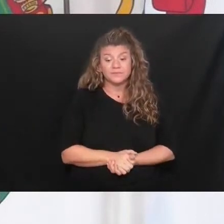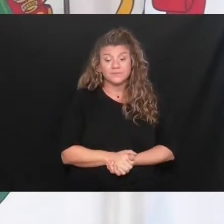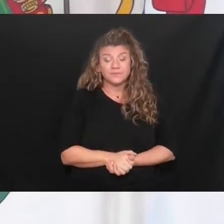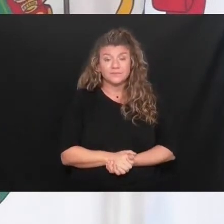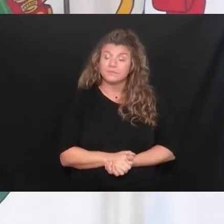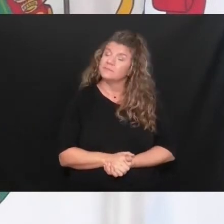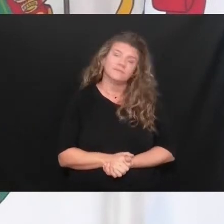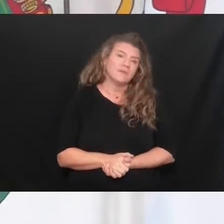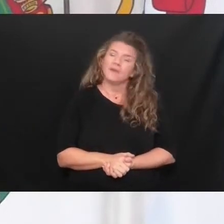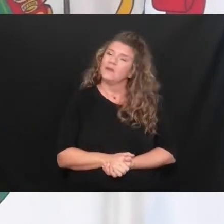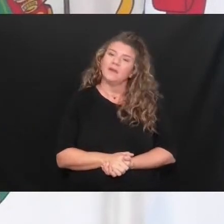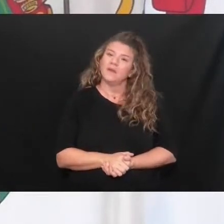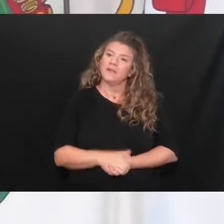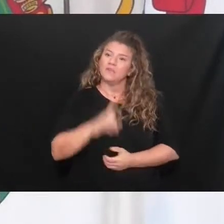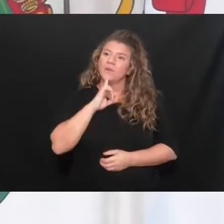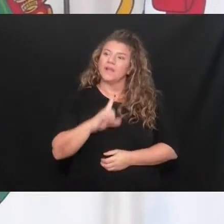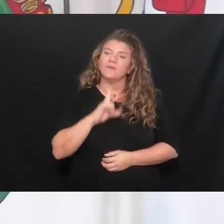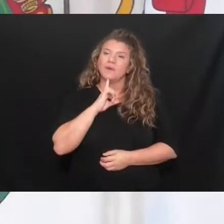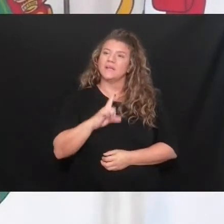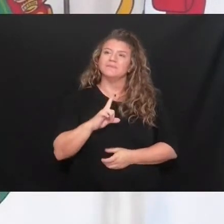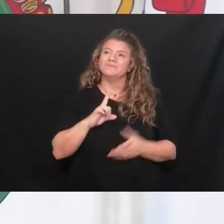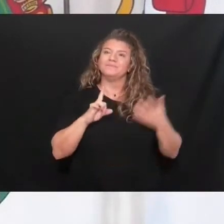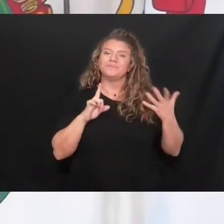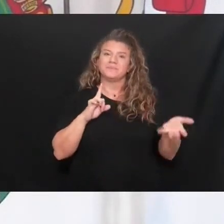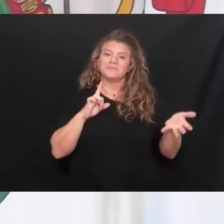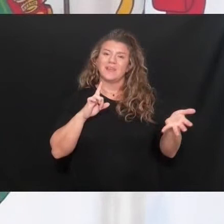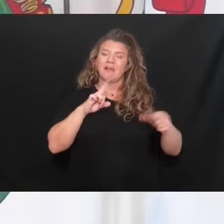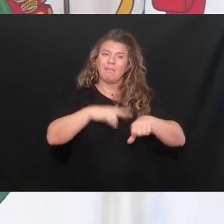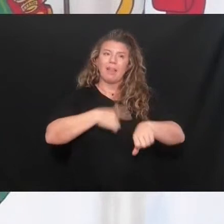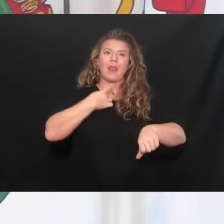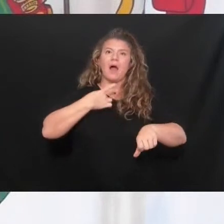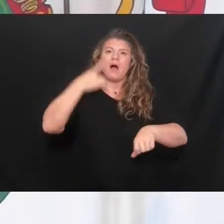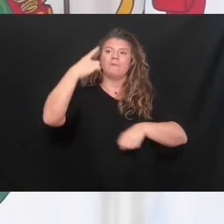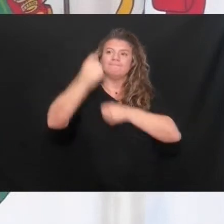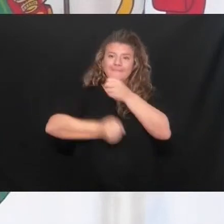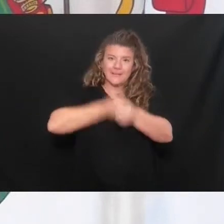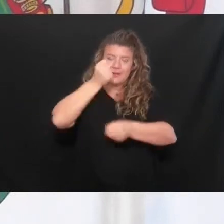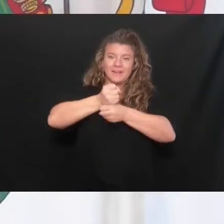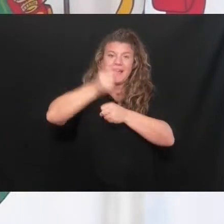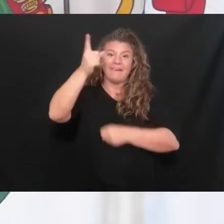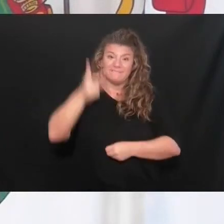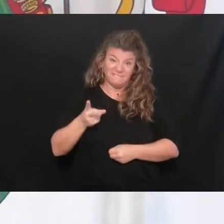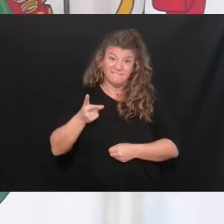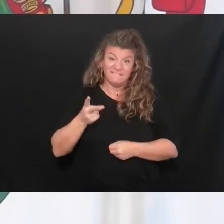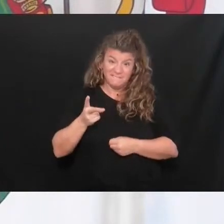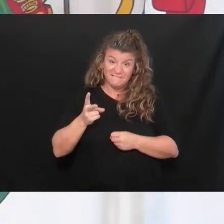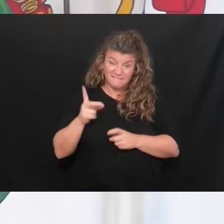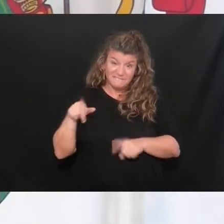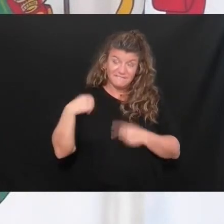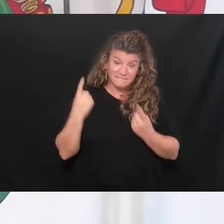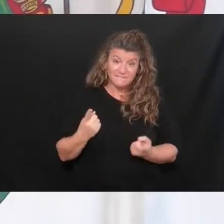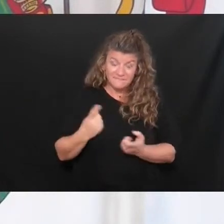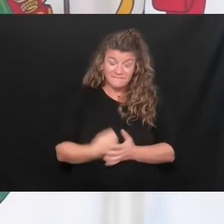It's been a long, long, long year and a half now.